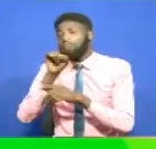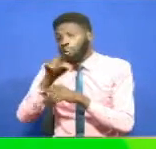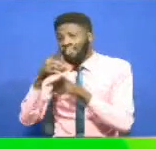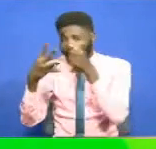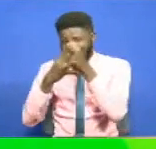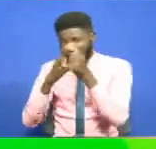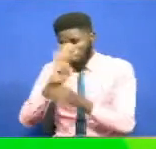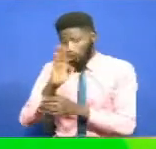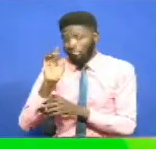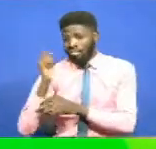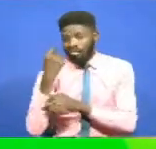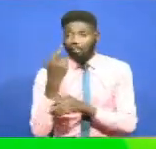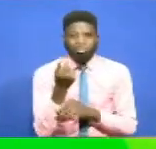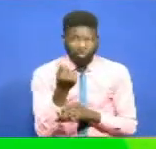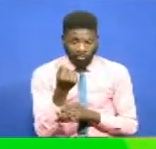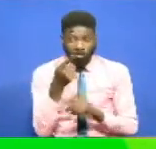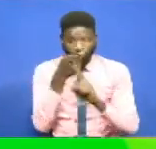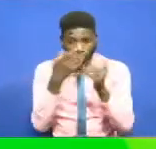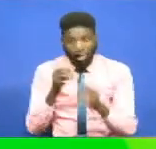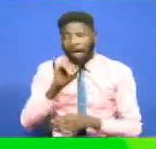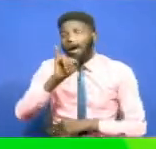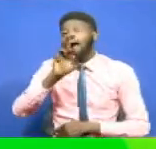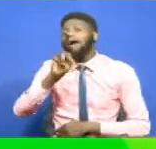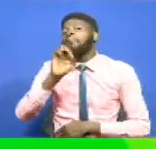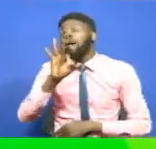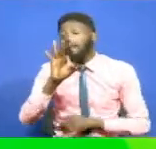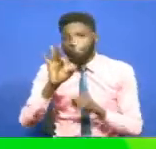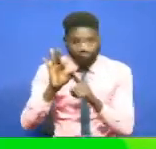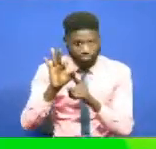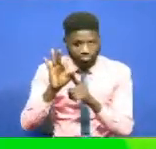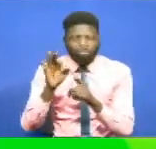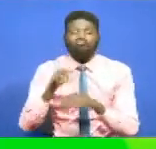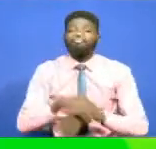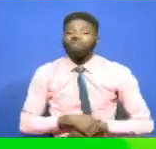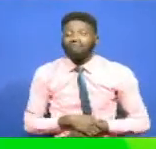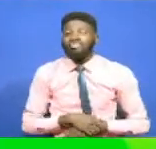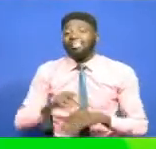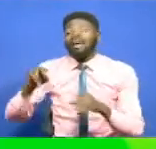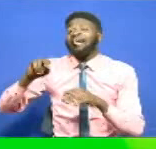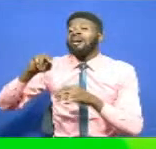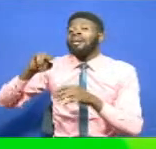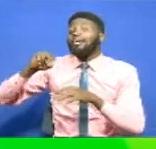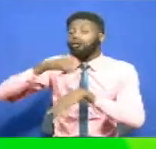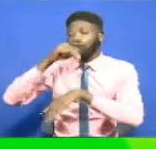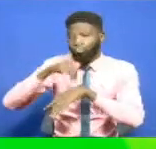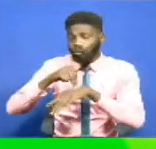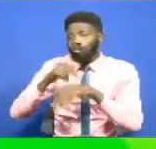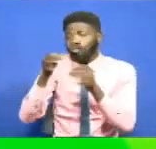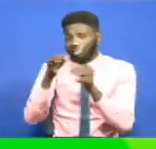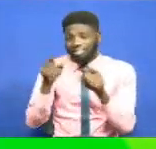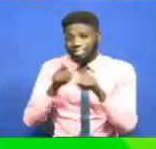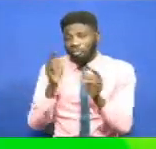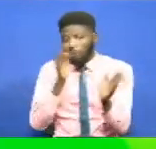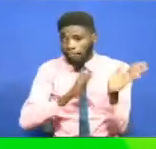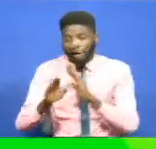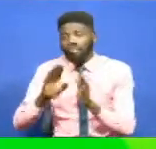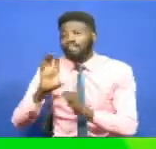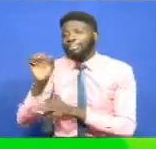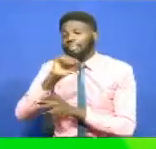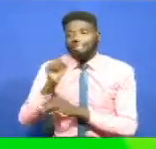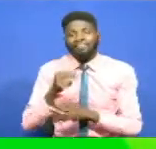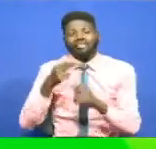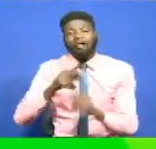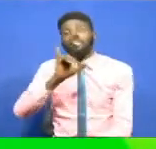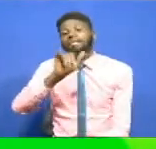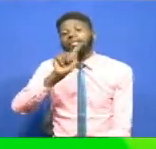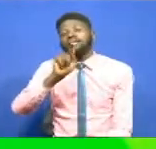billion shillings from the International Monetary Fund. National Treasury and Planning Cabinet Secretary Ukur Yatani says the loan